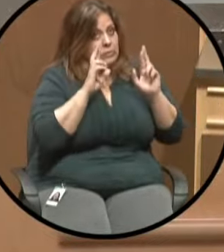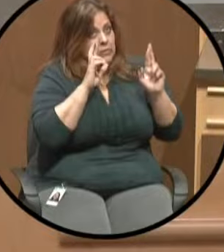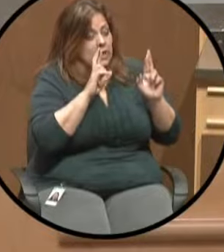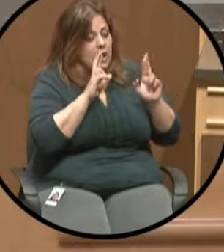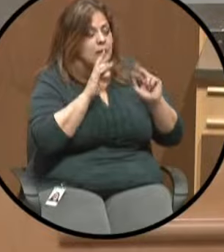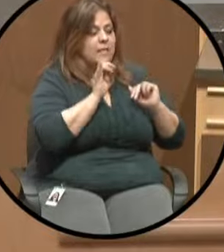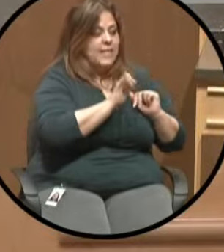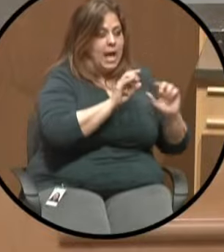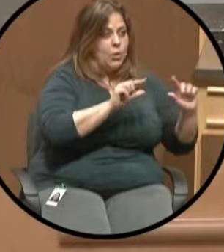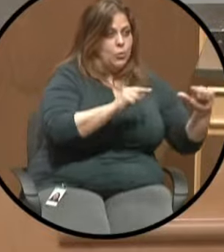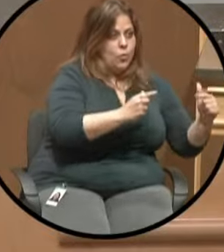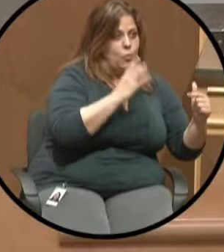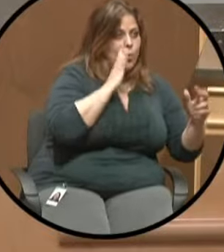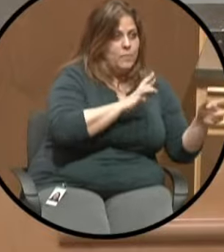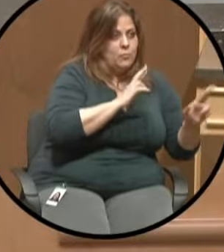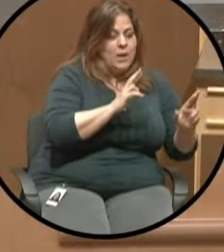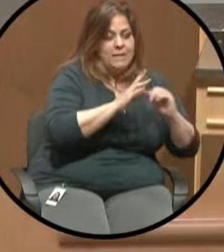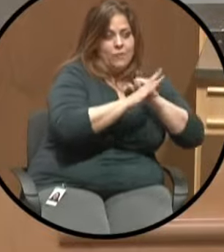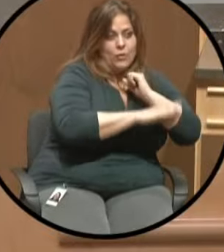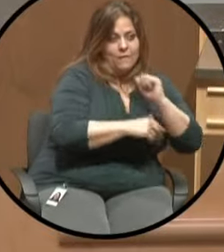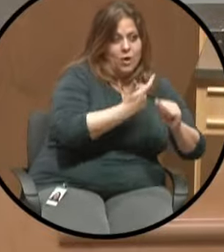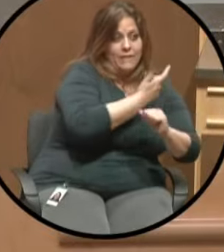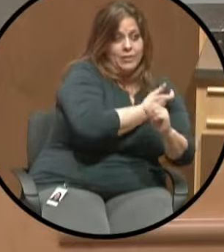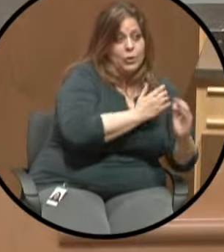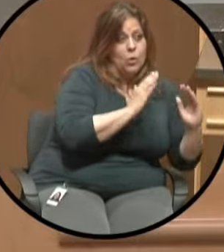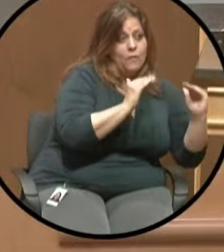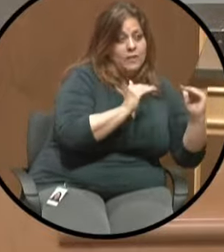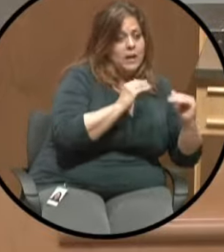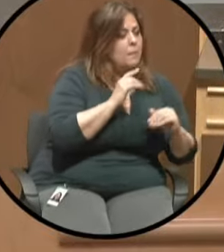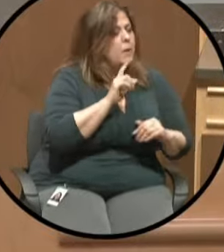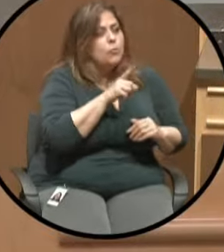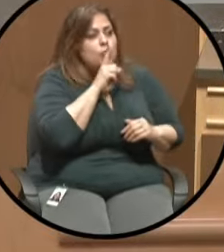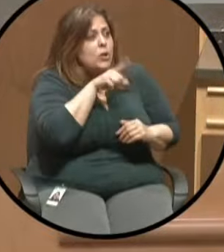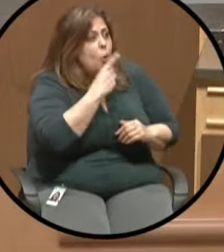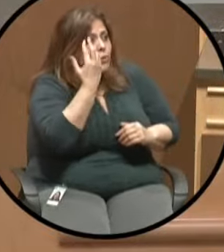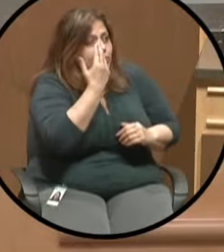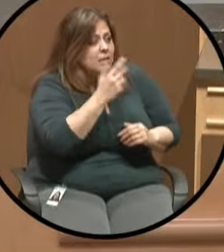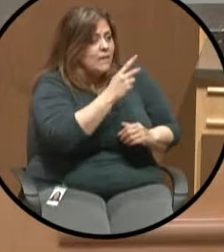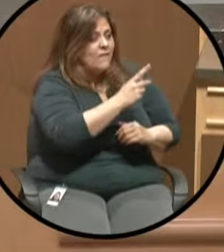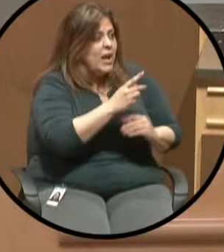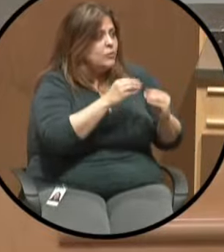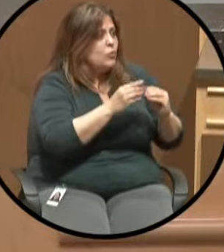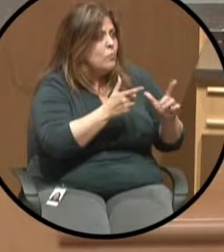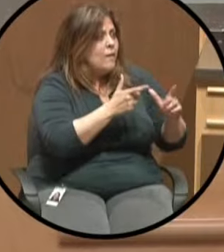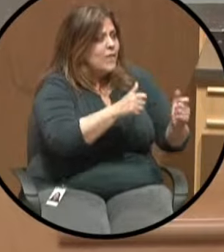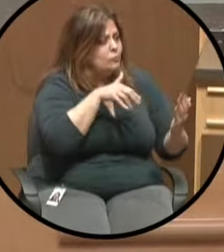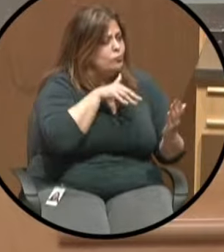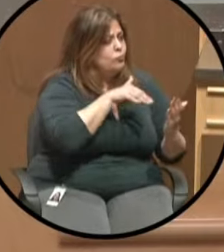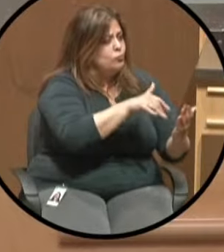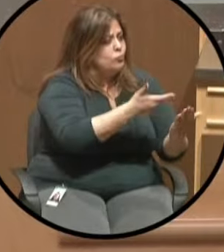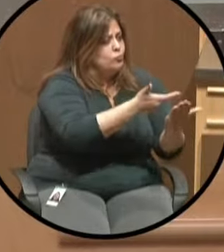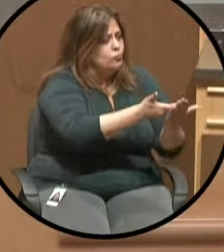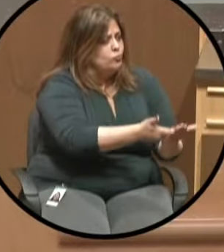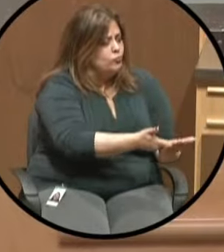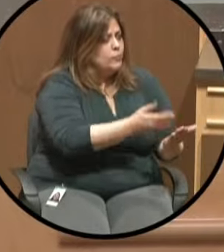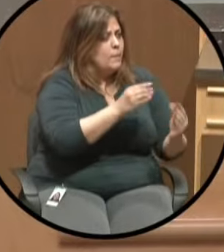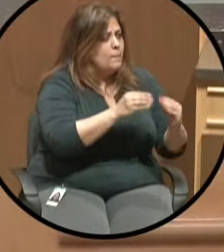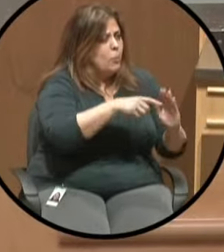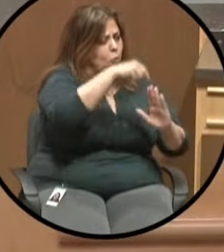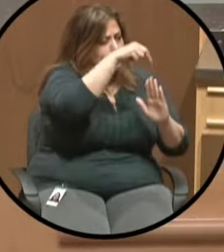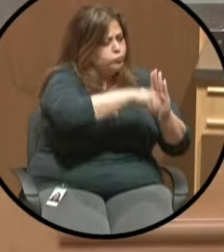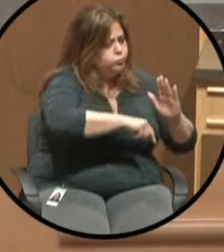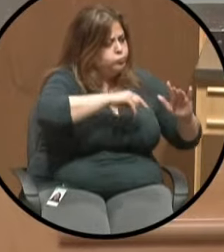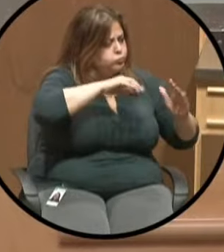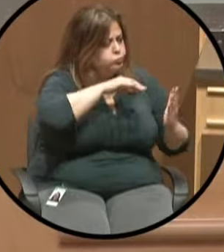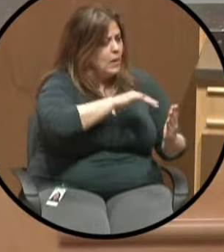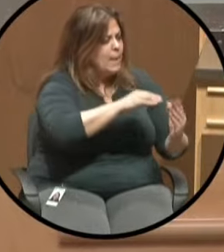in the early fall. And again, it's simply because Pfizer provided the studies. They did it a little bit faster. They had a deeper breadth of